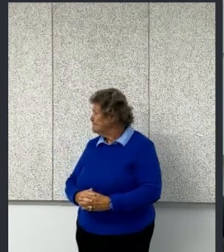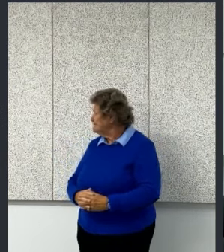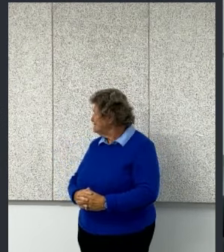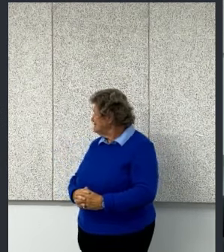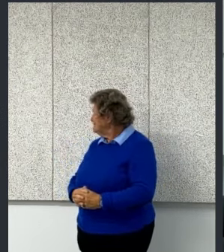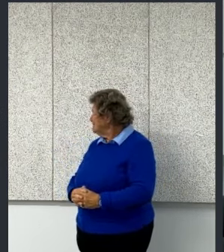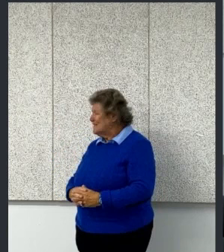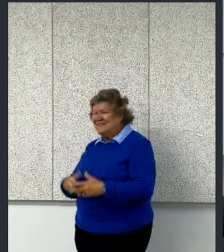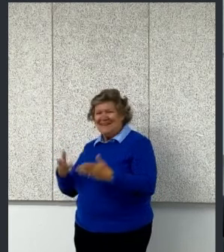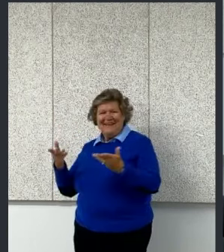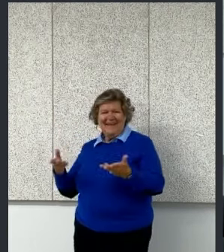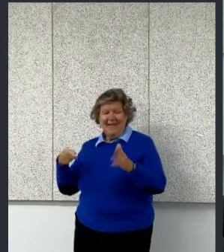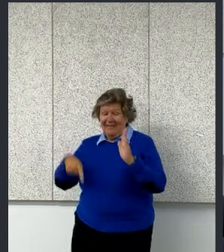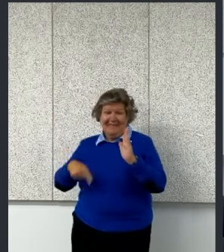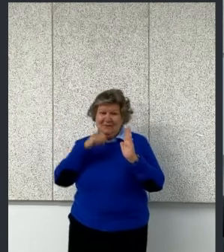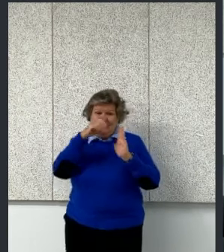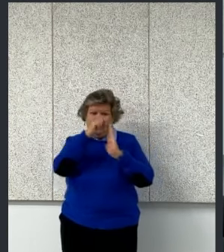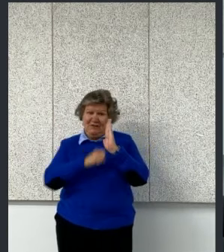This was a